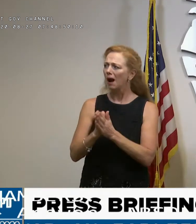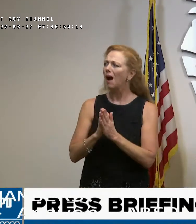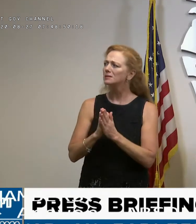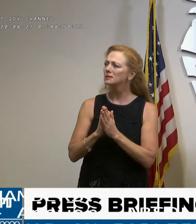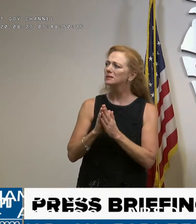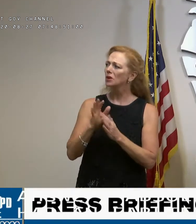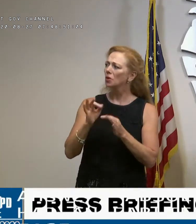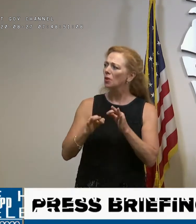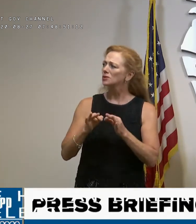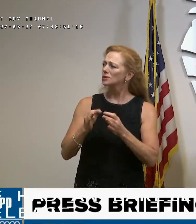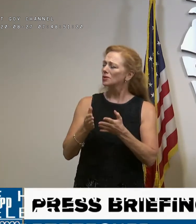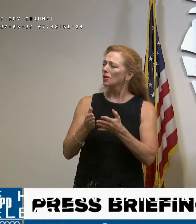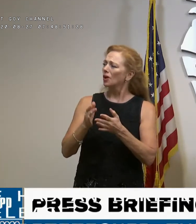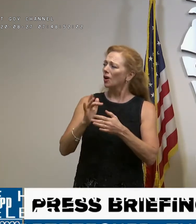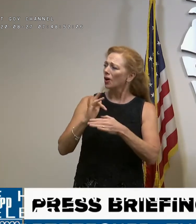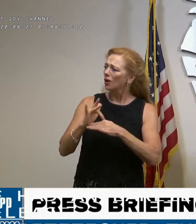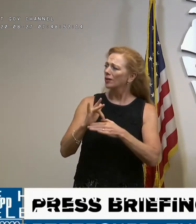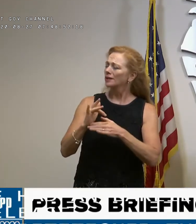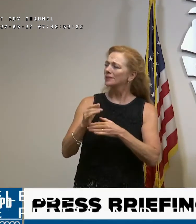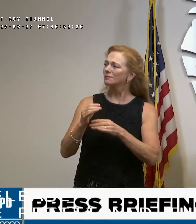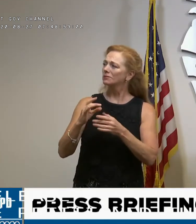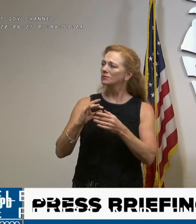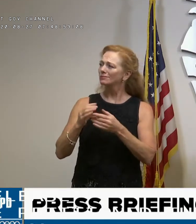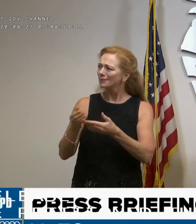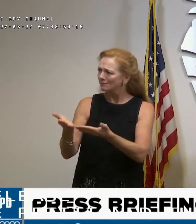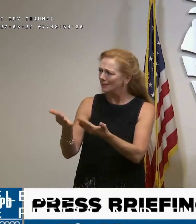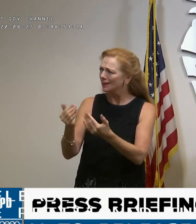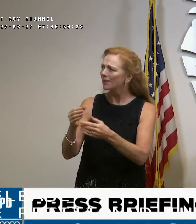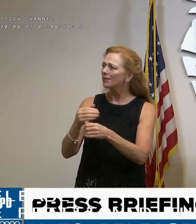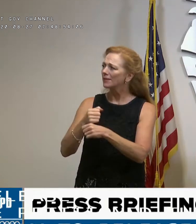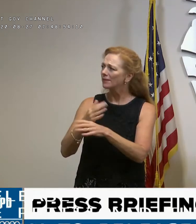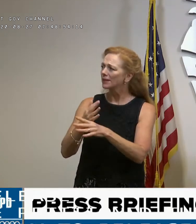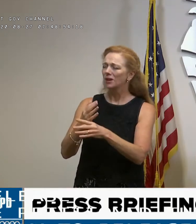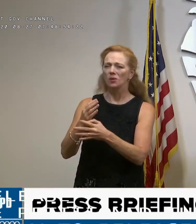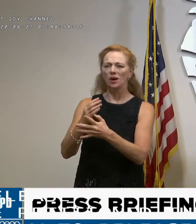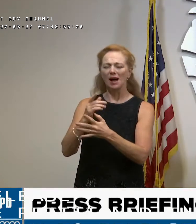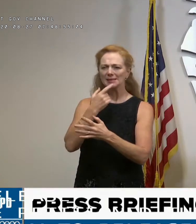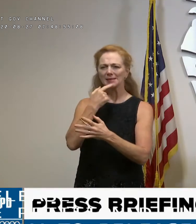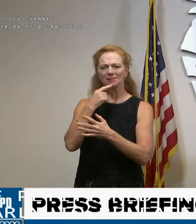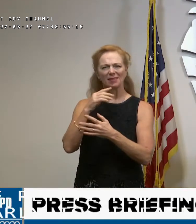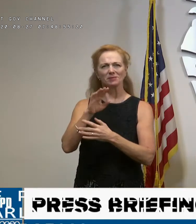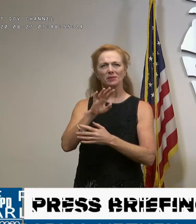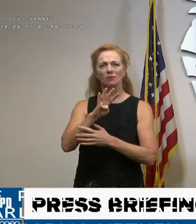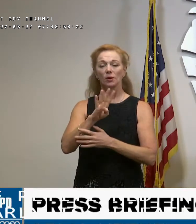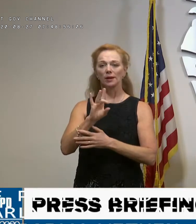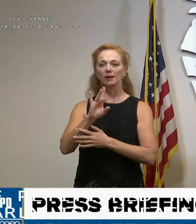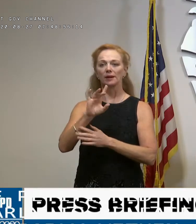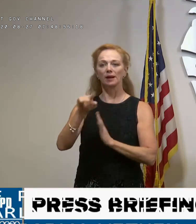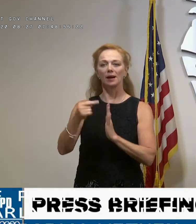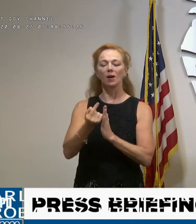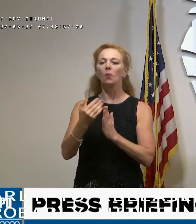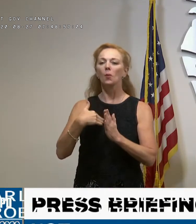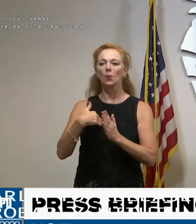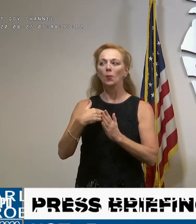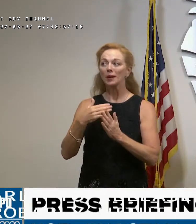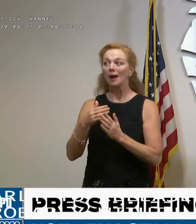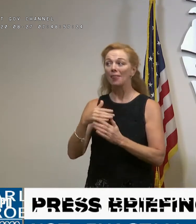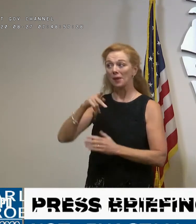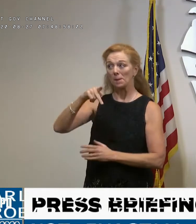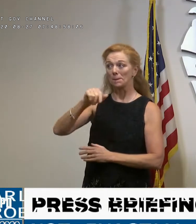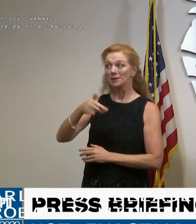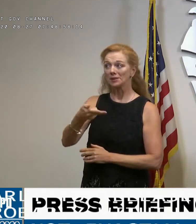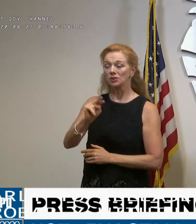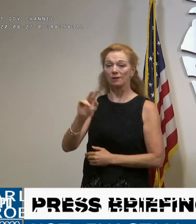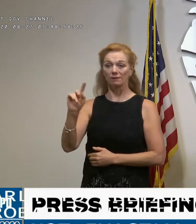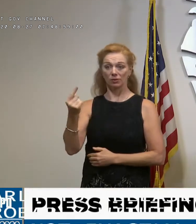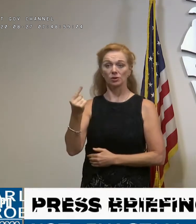the courts very early to release those videos, probably within 48 hours. I'm not exactly sure, but we had the petition